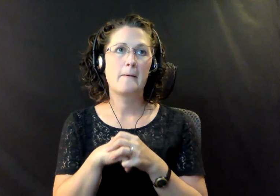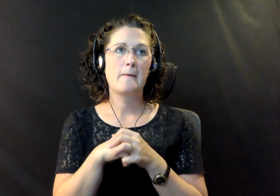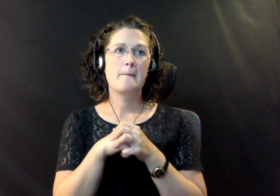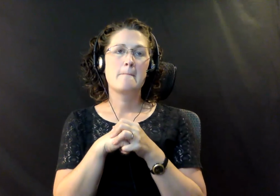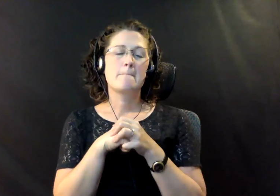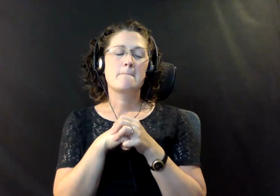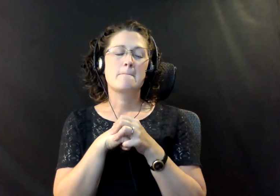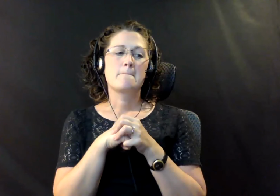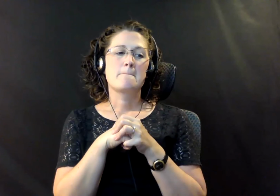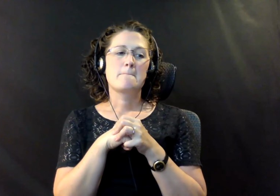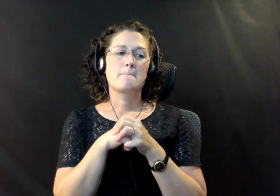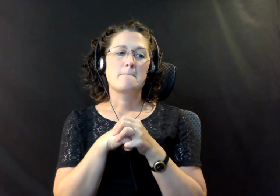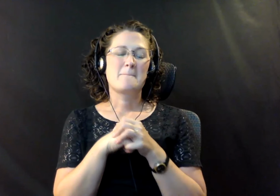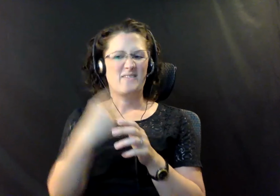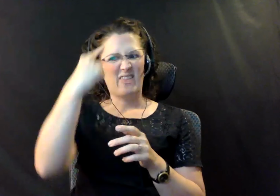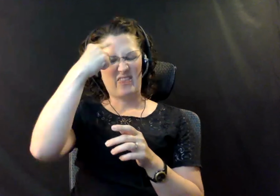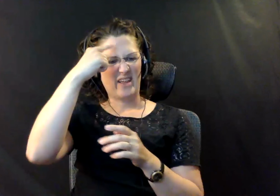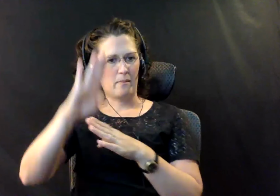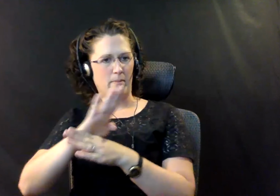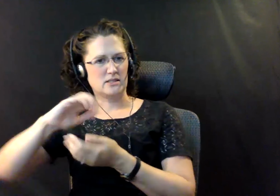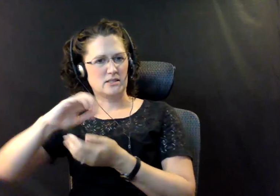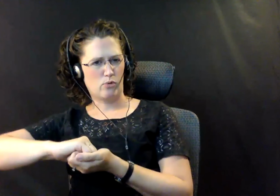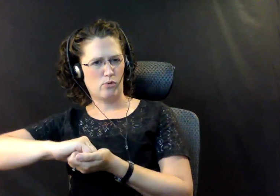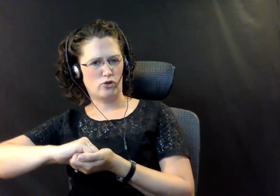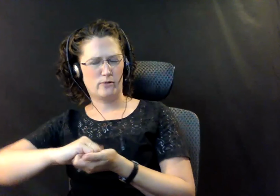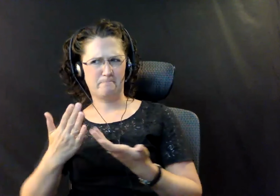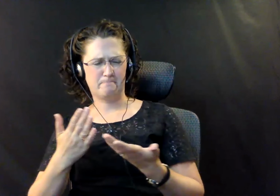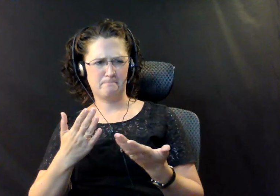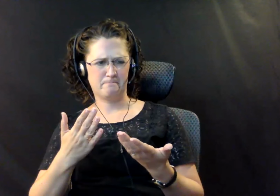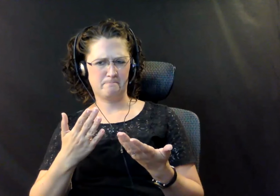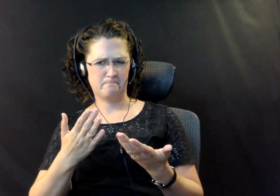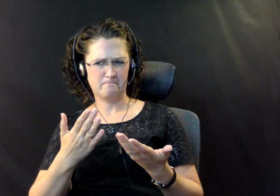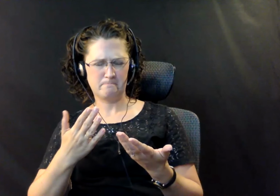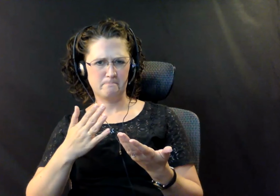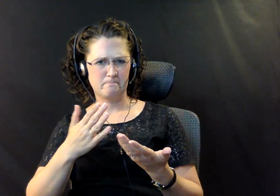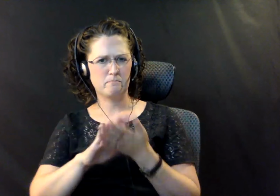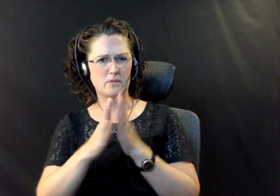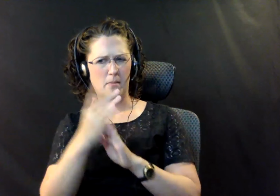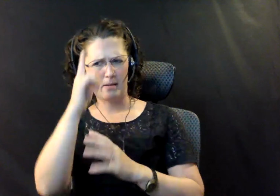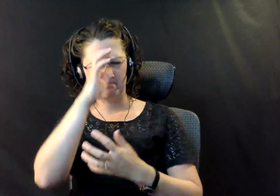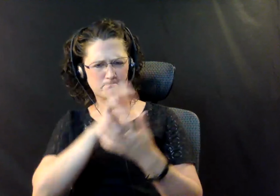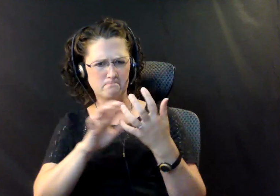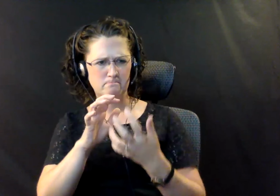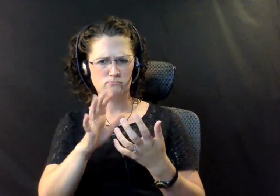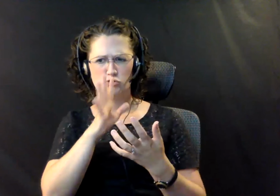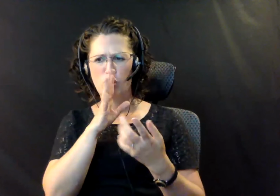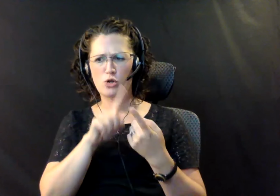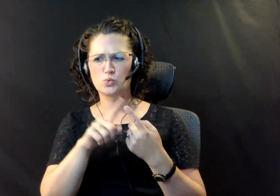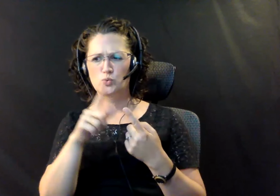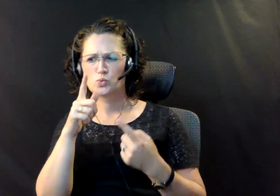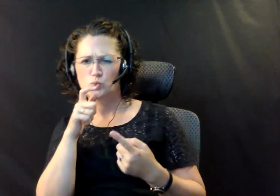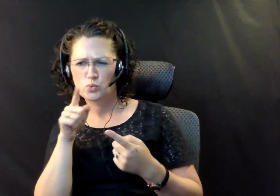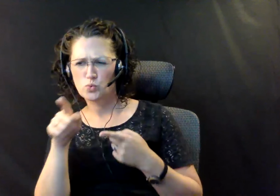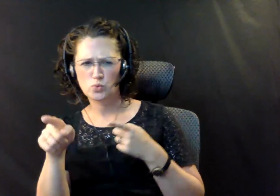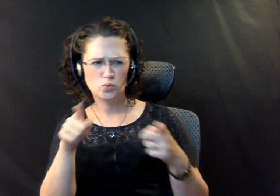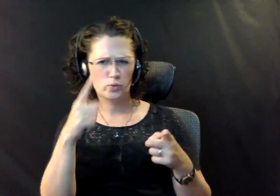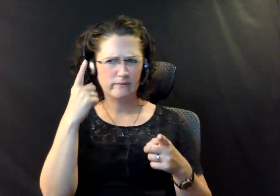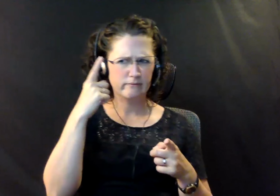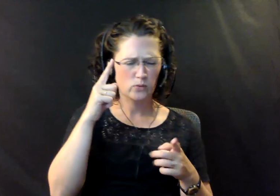what's going to happen is they're going to get very confused about who to talk to and who does what. It has to be clear for them. It has to be clear for IT. So there has to